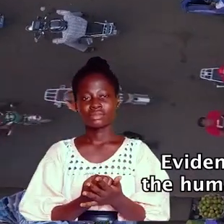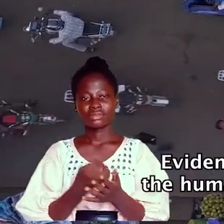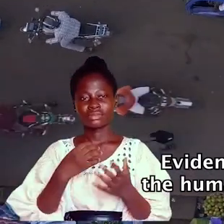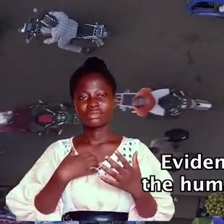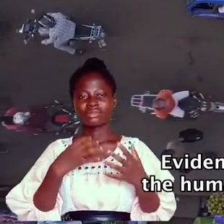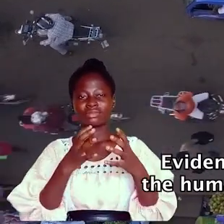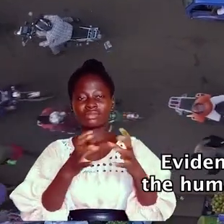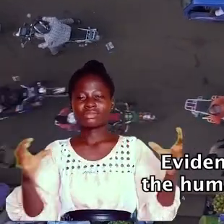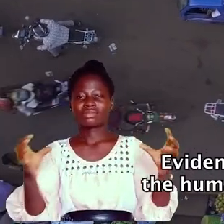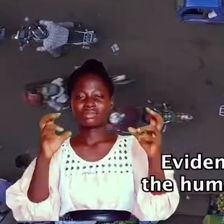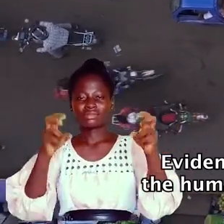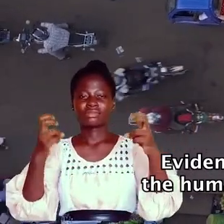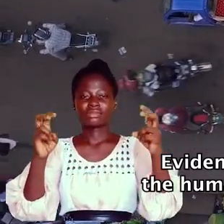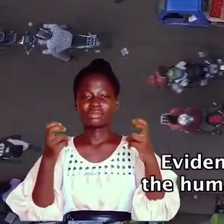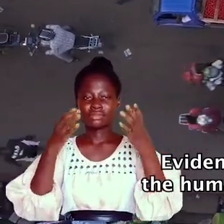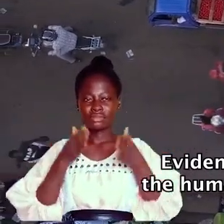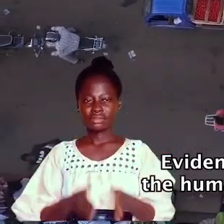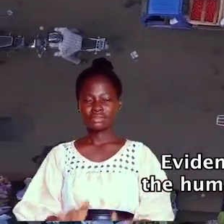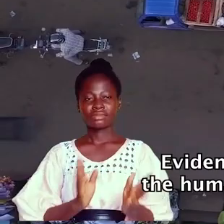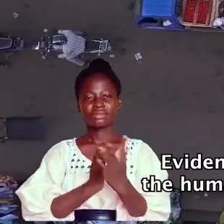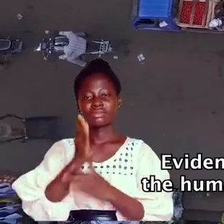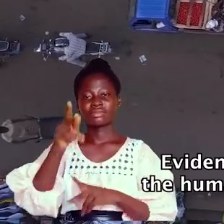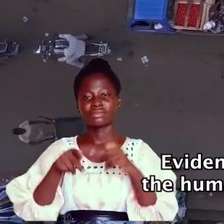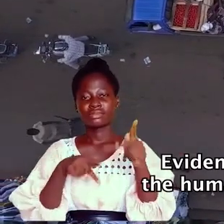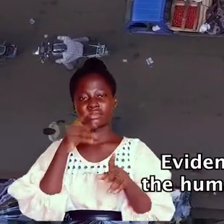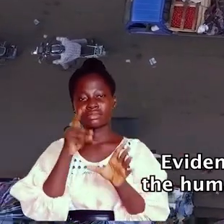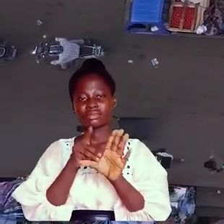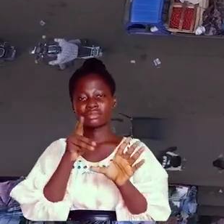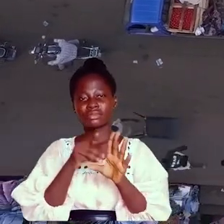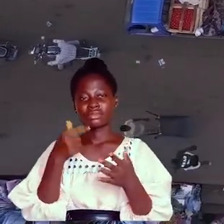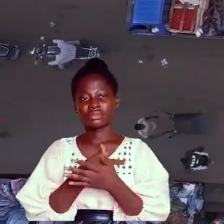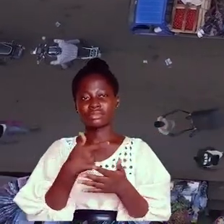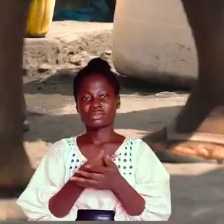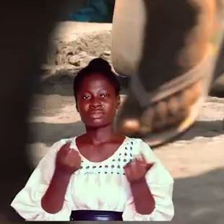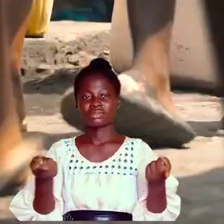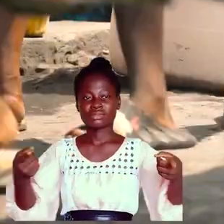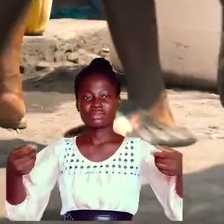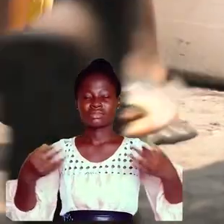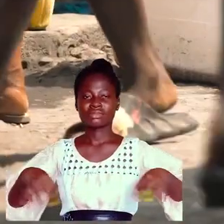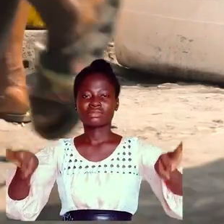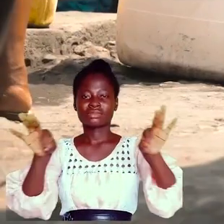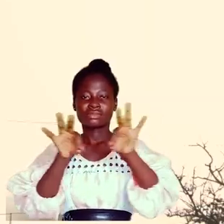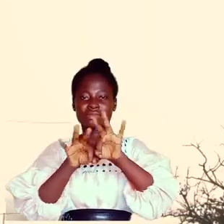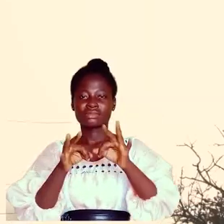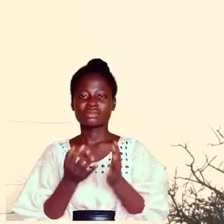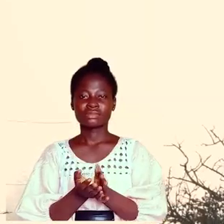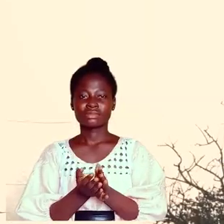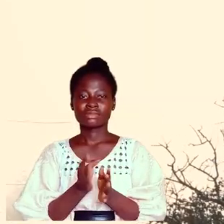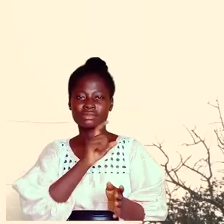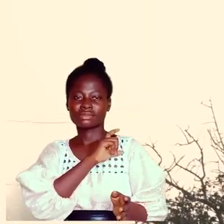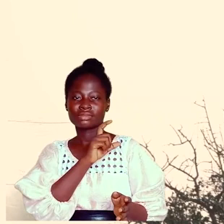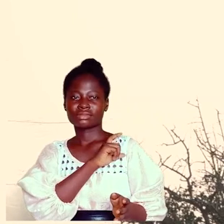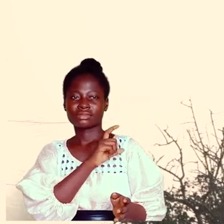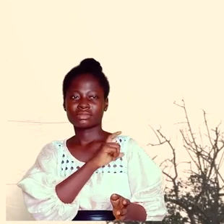comprehensive assessment of the human rights situation of people with disabilities in Ghana is essential. The police and the